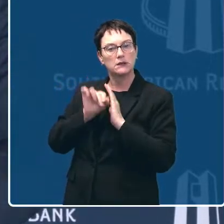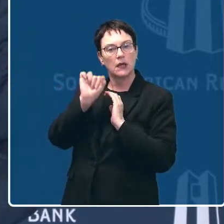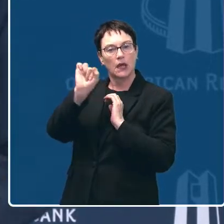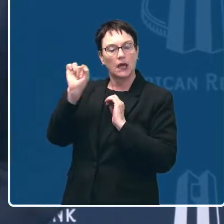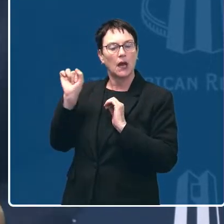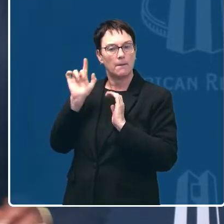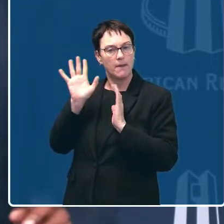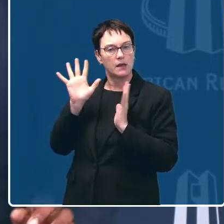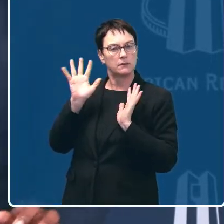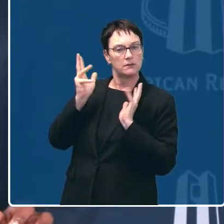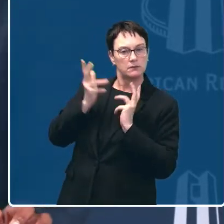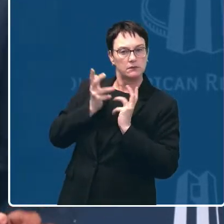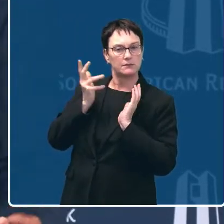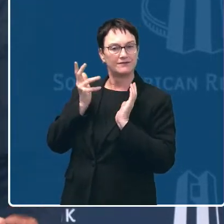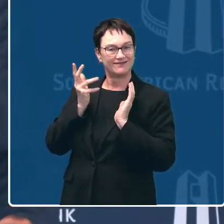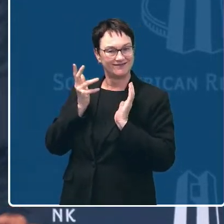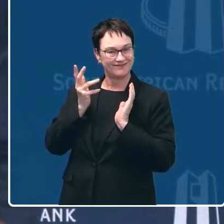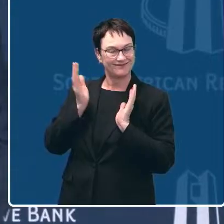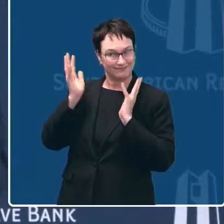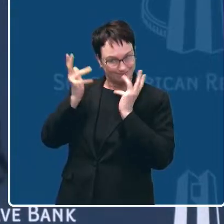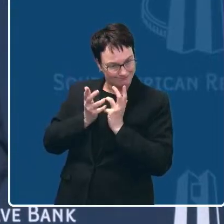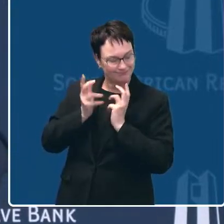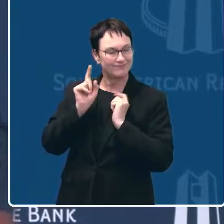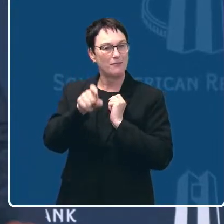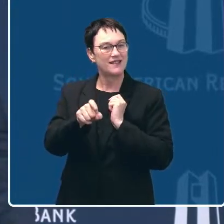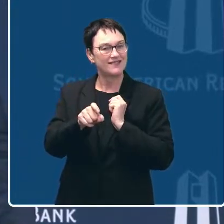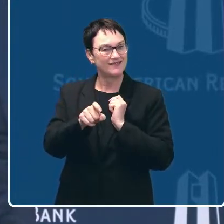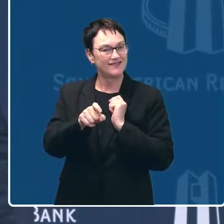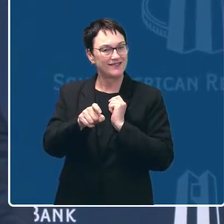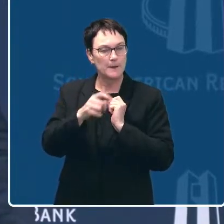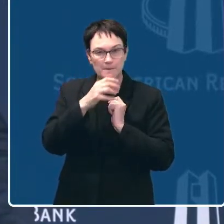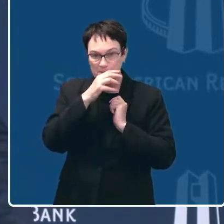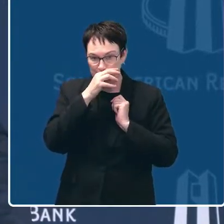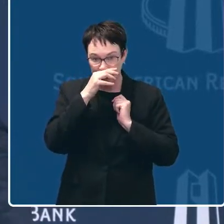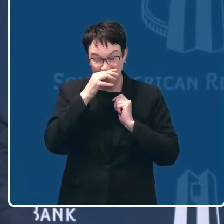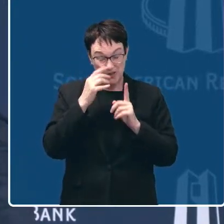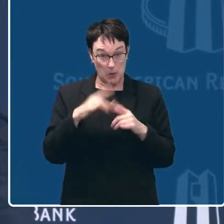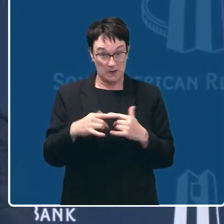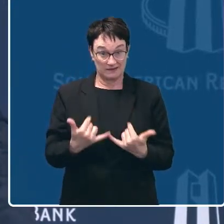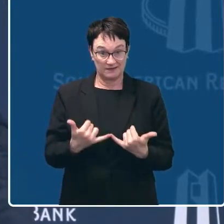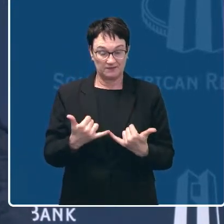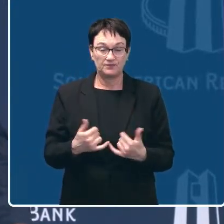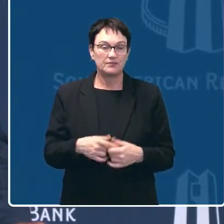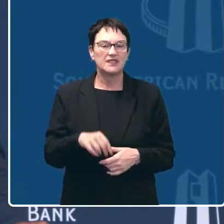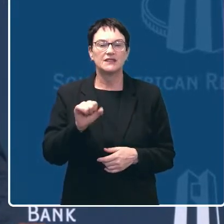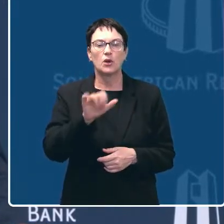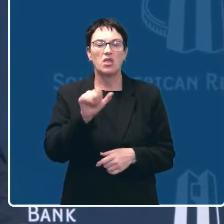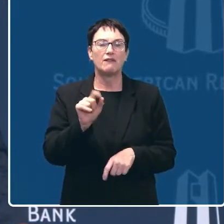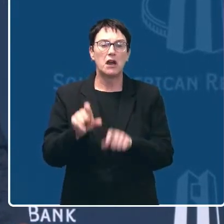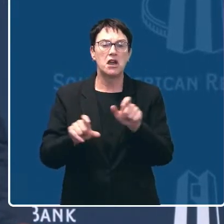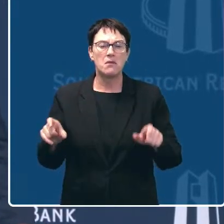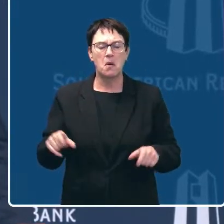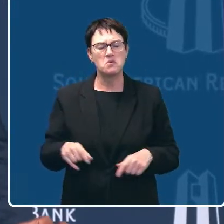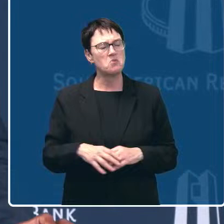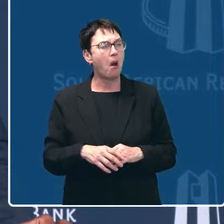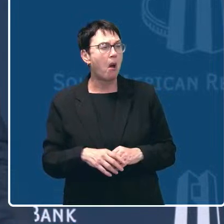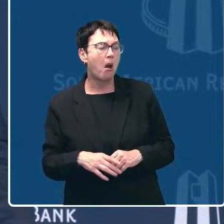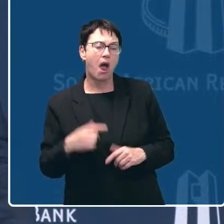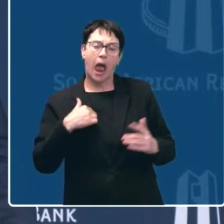to deal with inflation. As things stand, South Africans cry about the high cost of